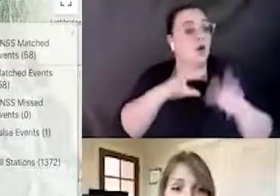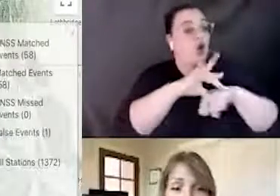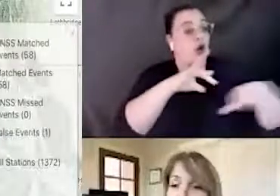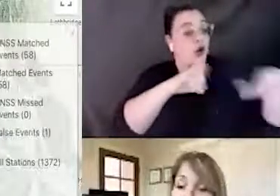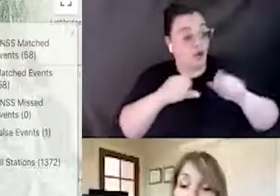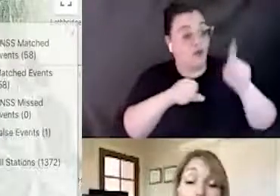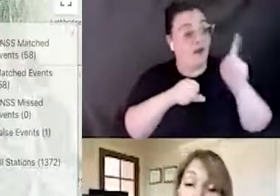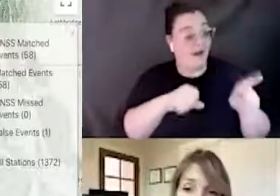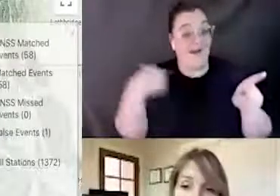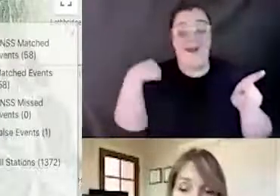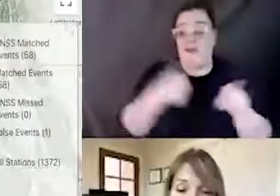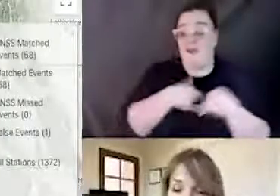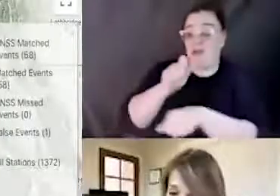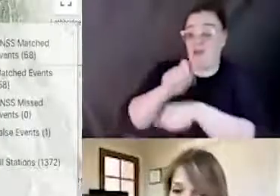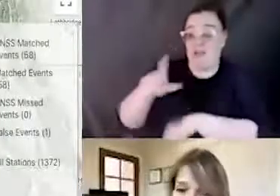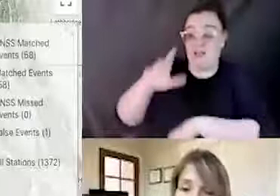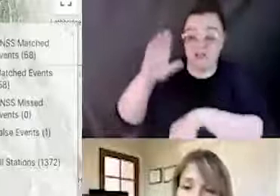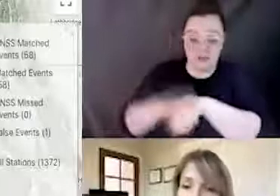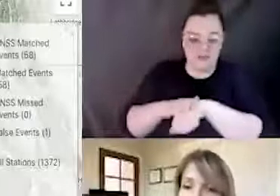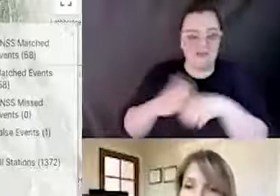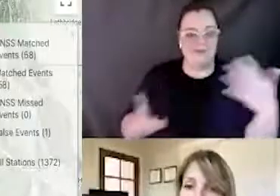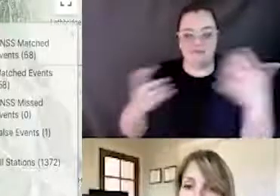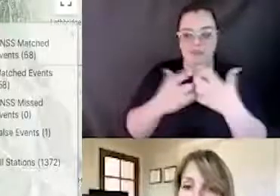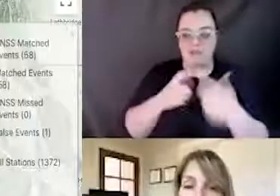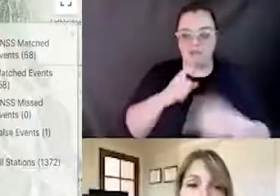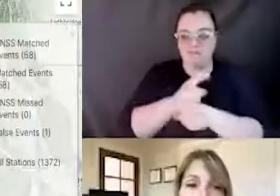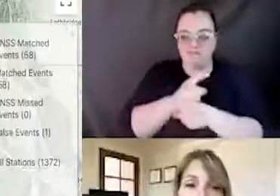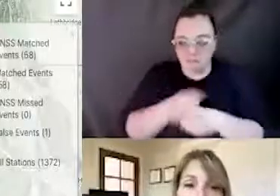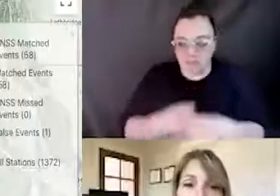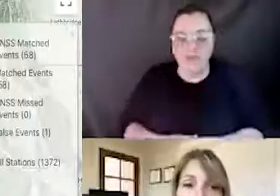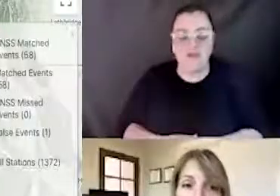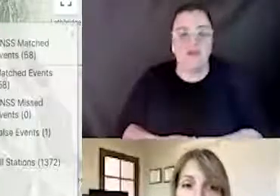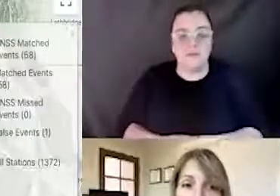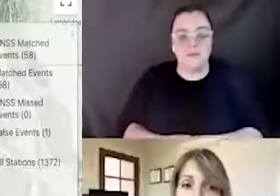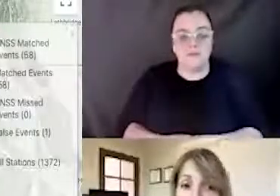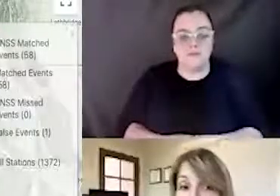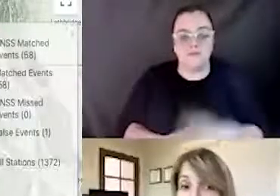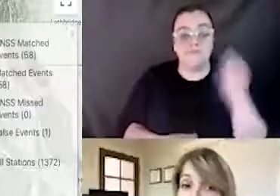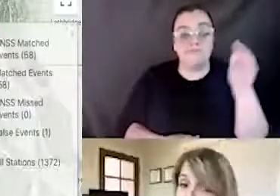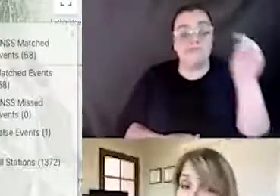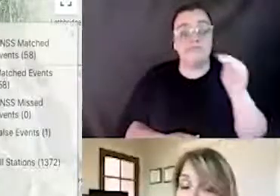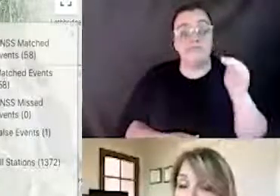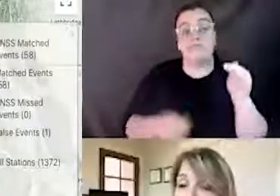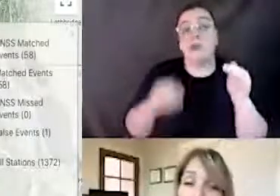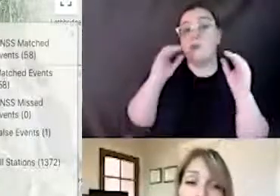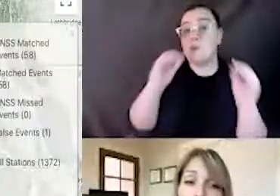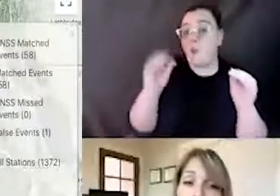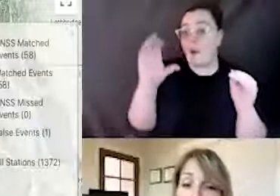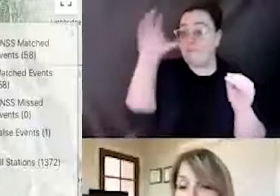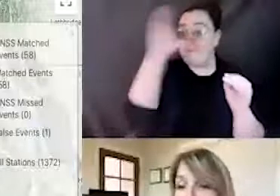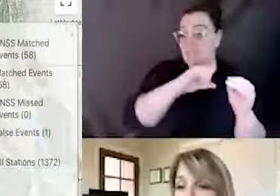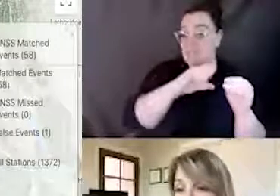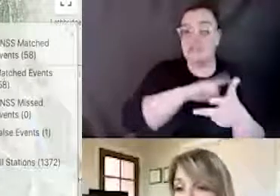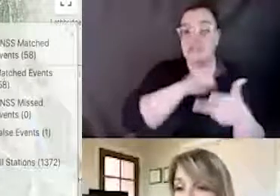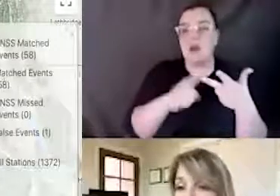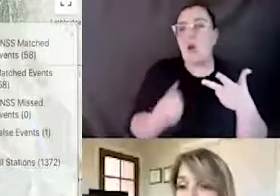there was an alert, that we said that there was an earthquake and correctly alerted for that earthquake. There have been no missed events, and there was